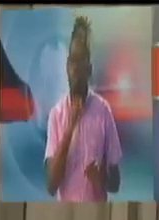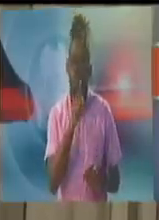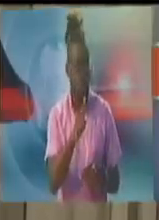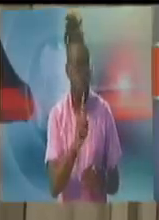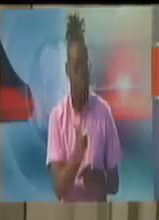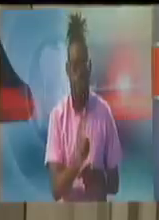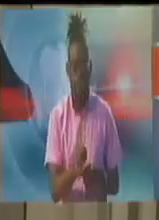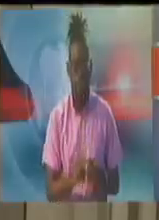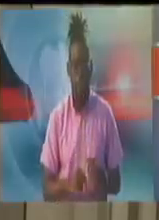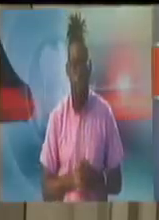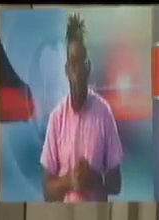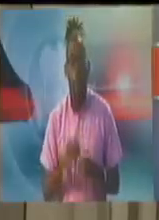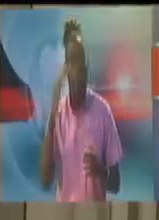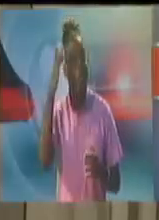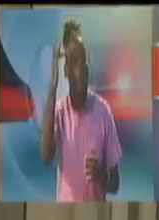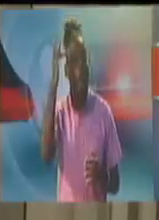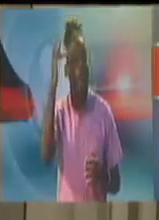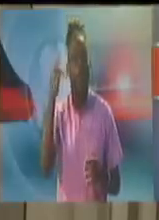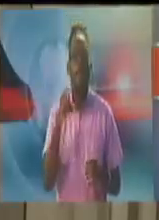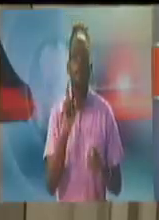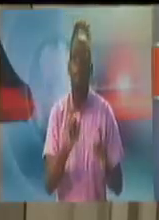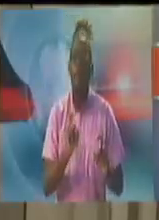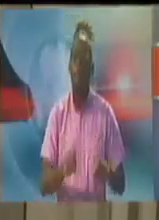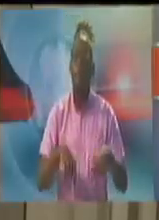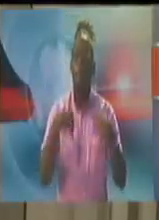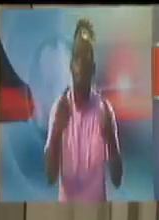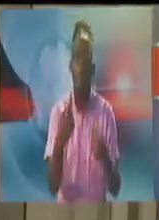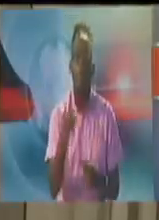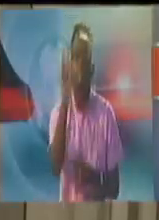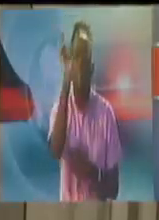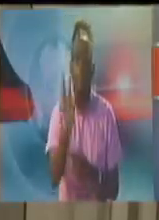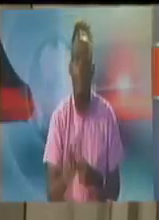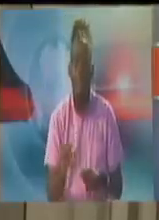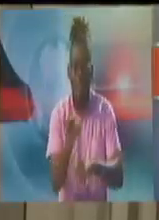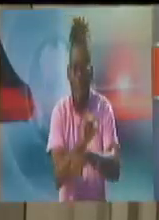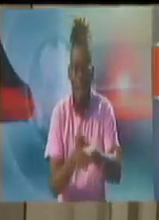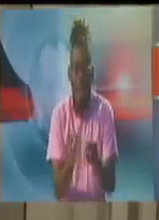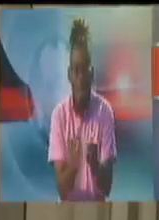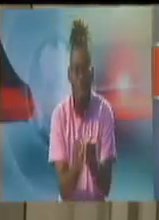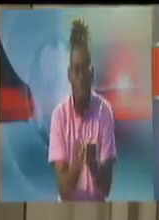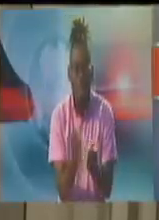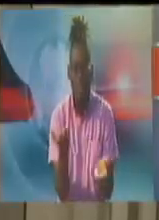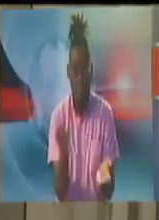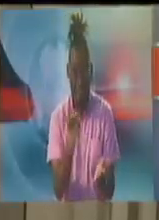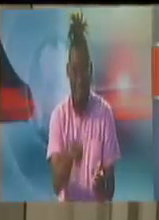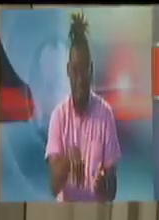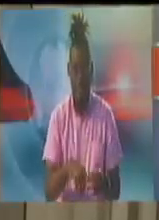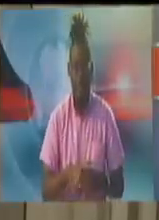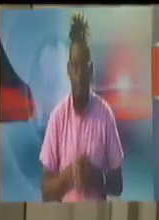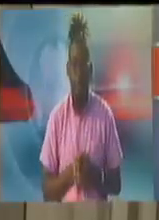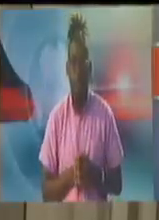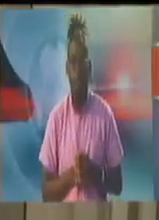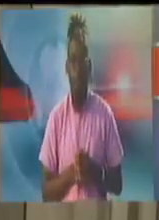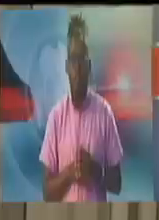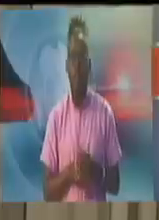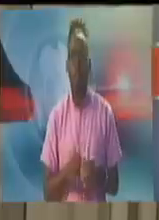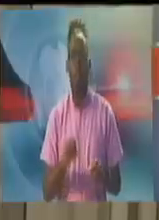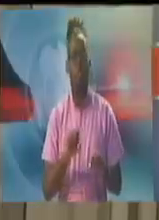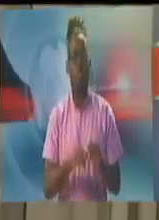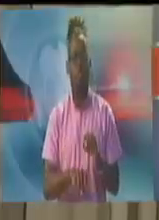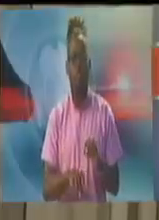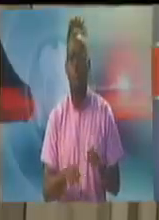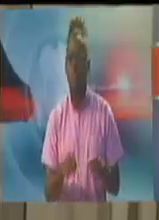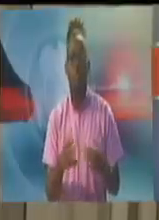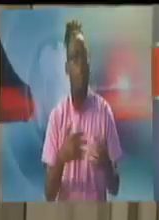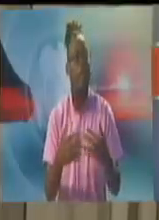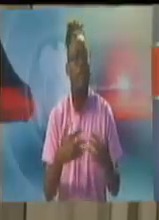had gone there, and he had no authorization from the family. These are the things we face. It doesn't deter us in government from continuing to do what